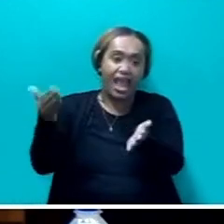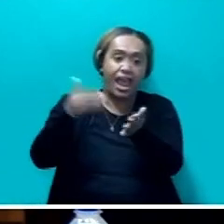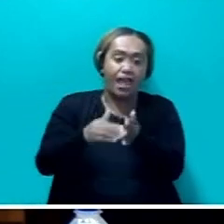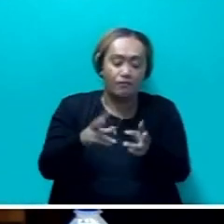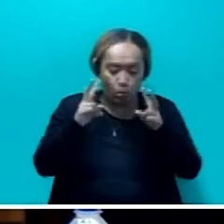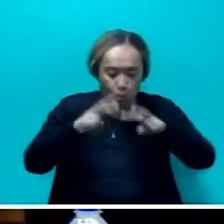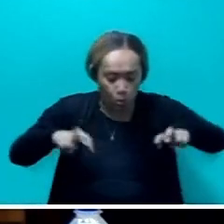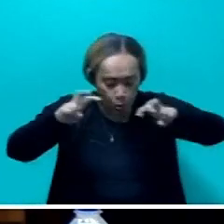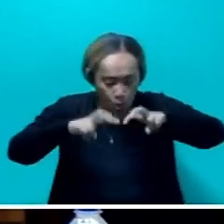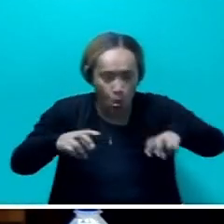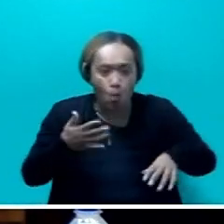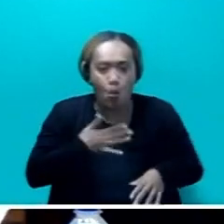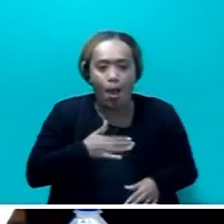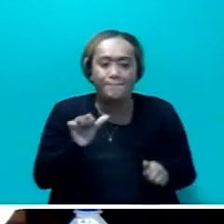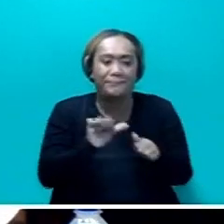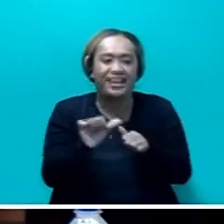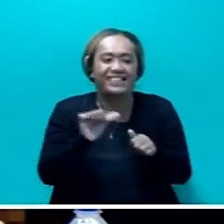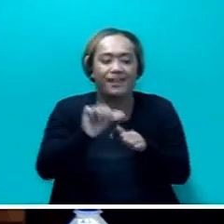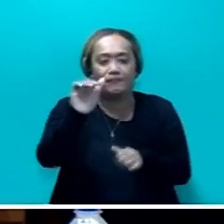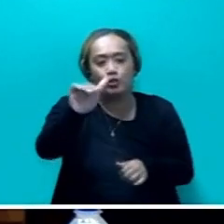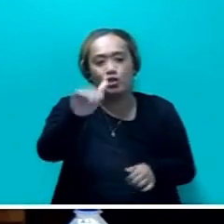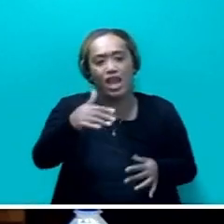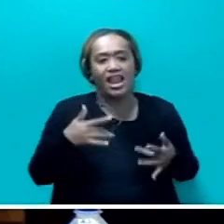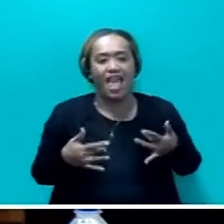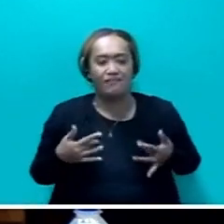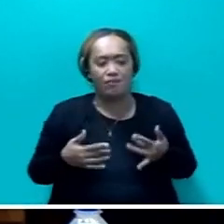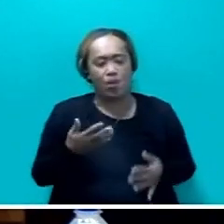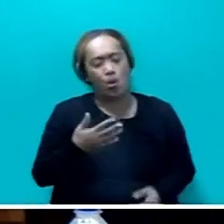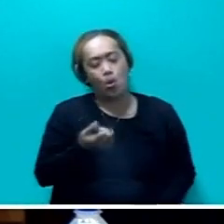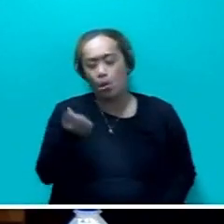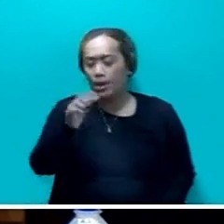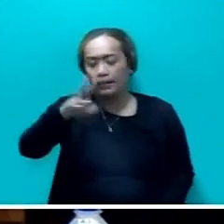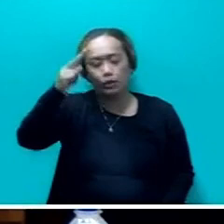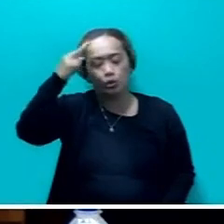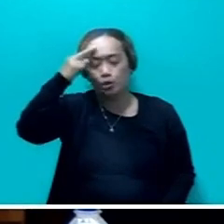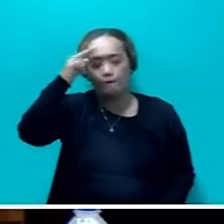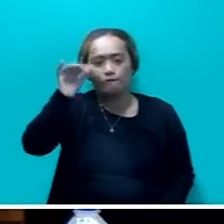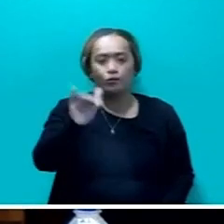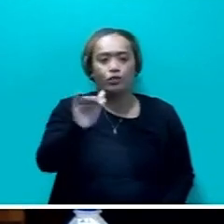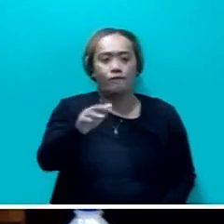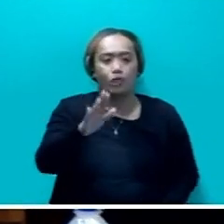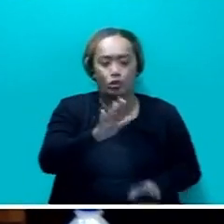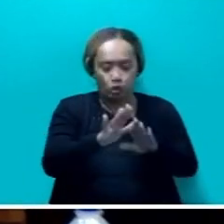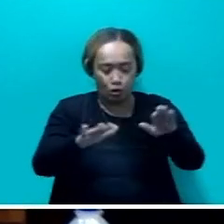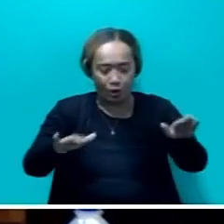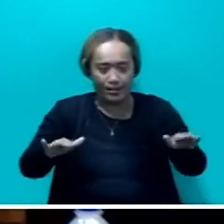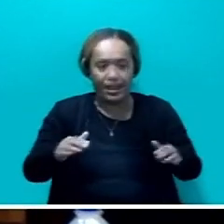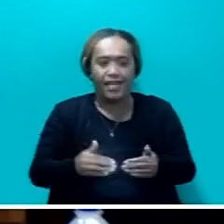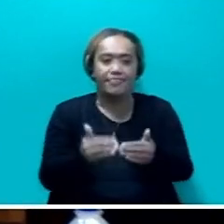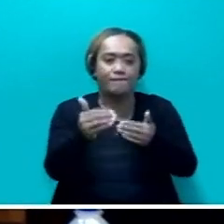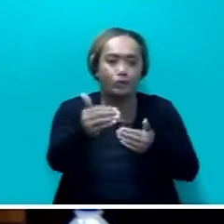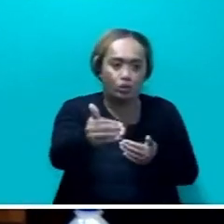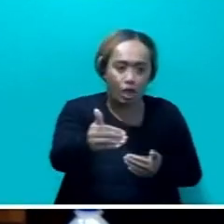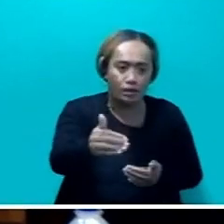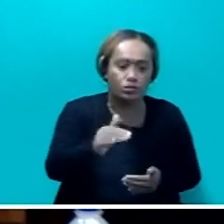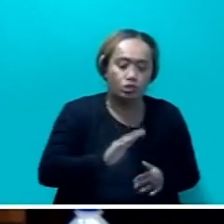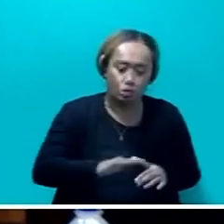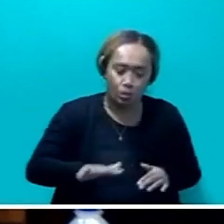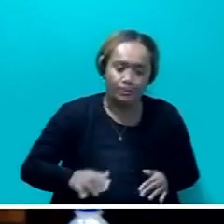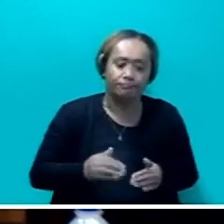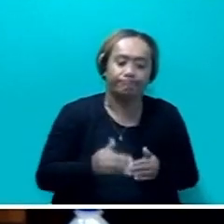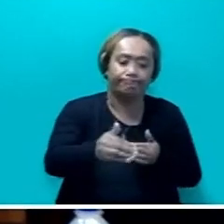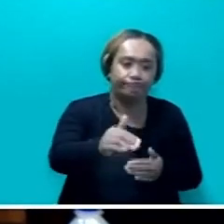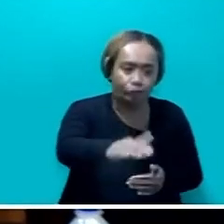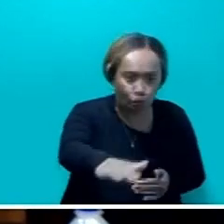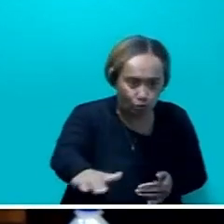life, in search of a future they dreamed of for their children and their children's children. Though they travelled to